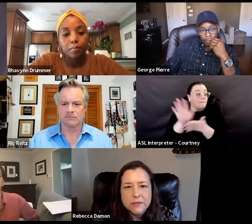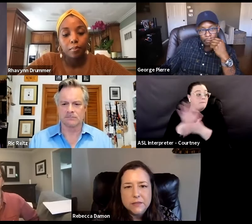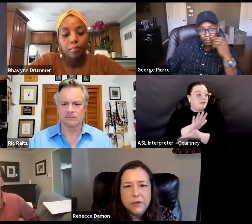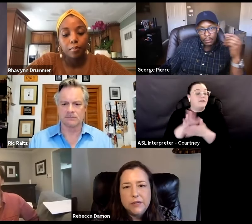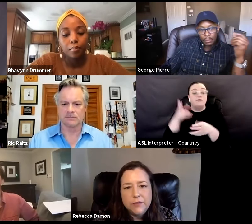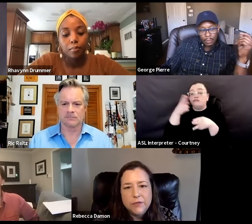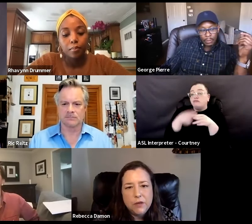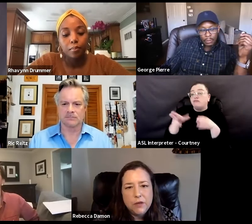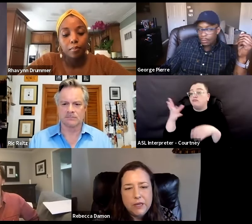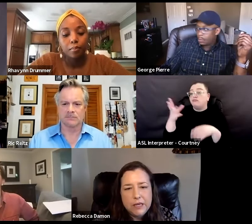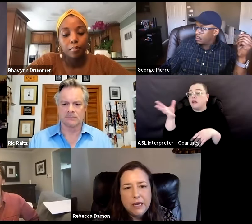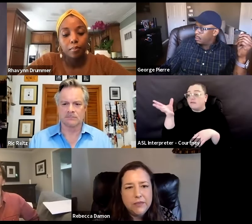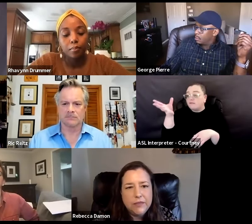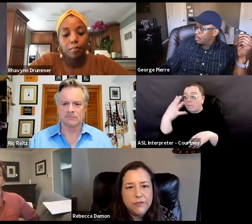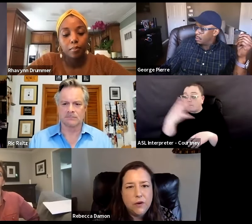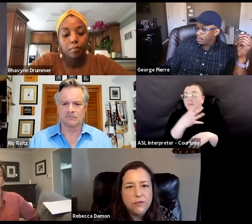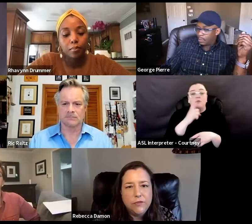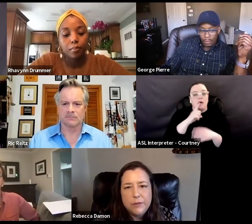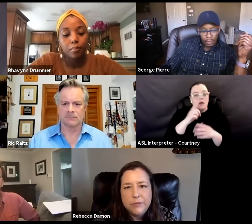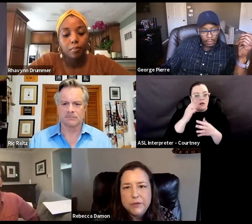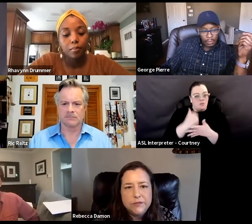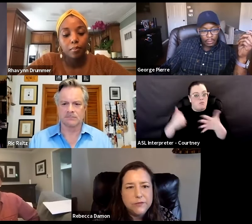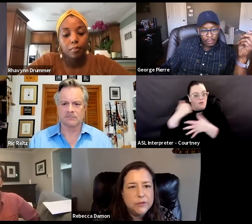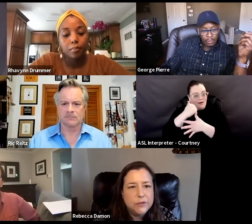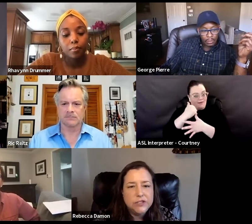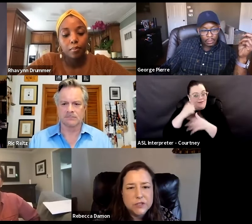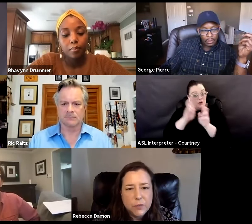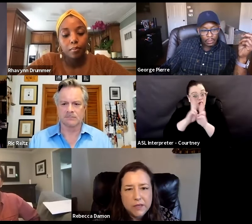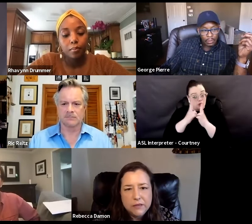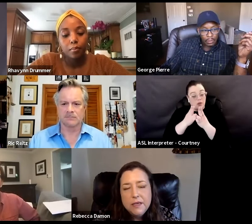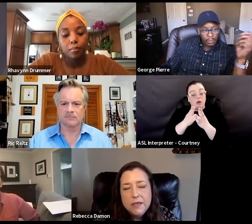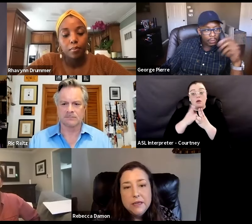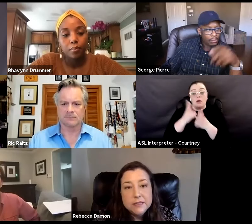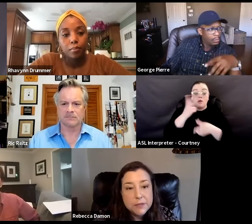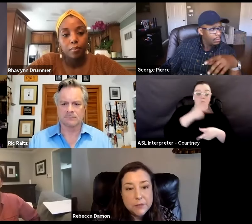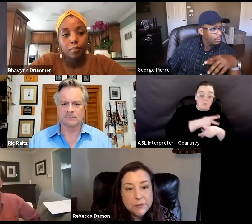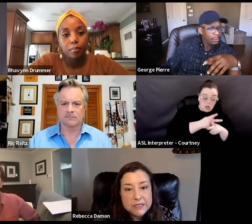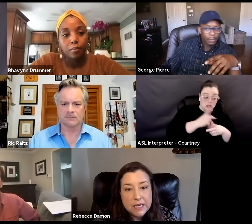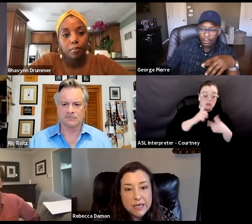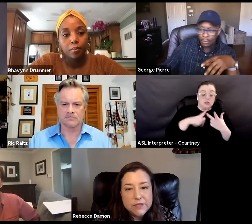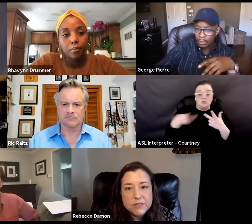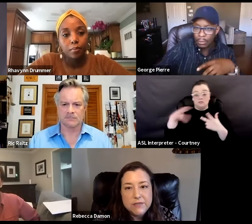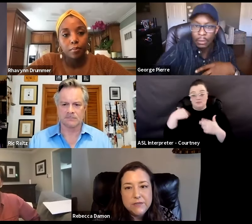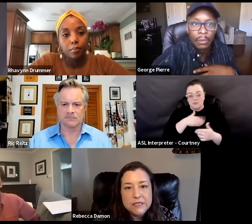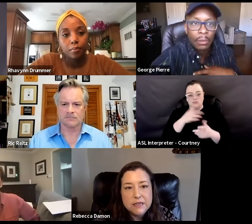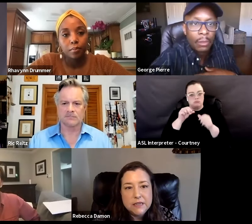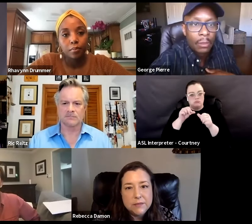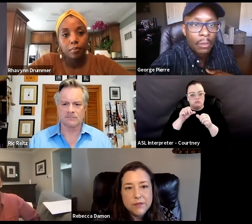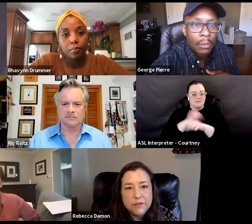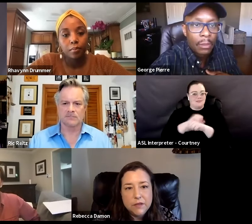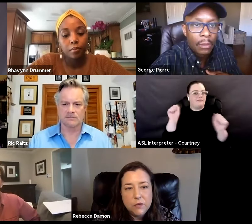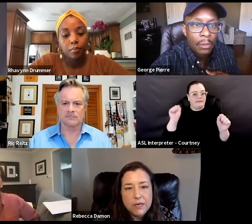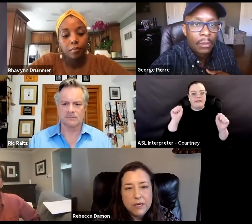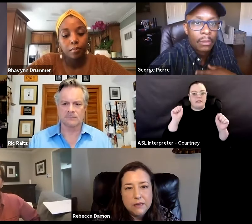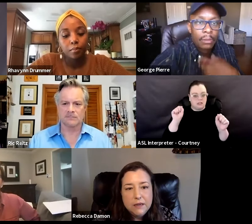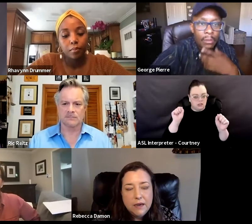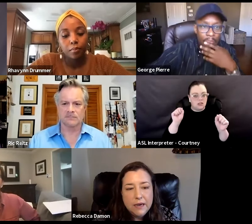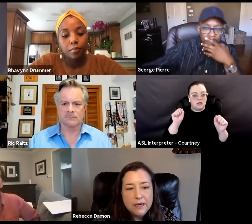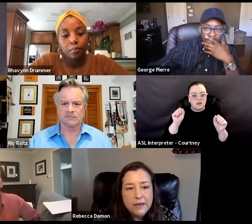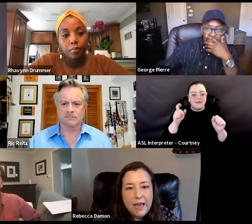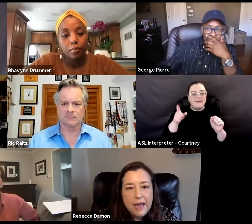that the priority for the union, and I think for all of our members and for production as well, is that people be safe. So safety is not something that you